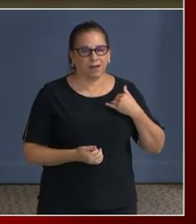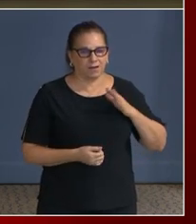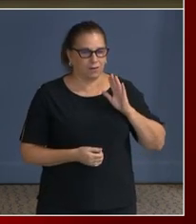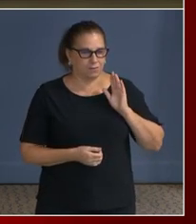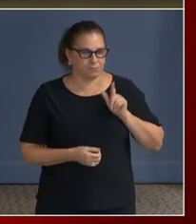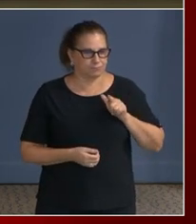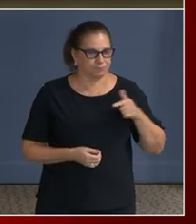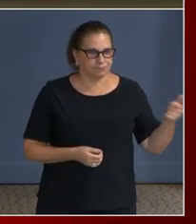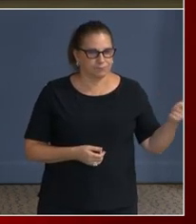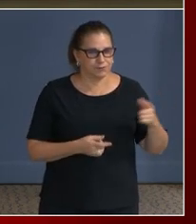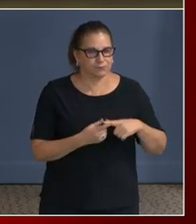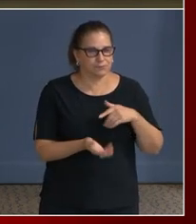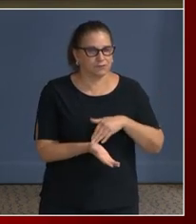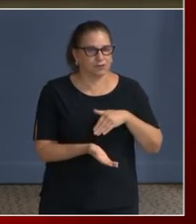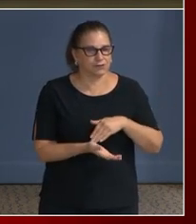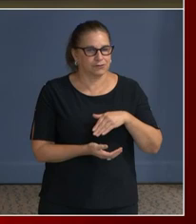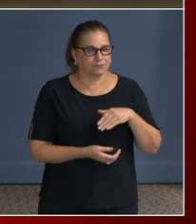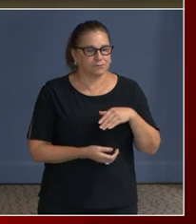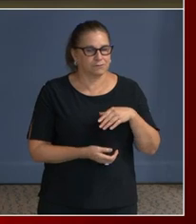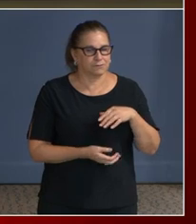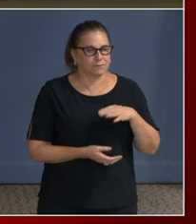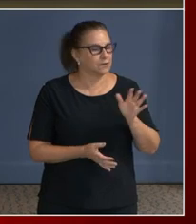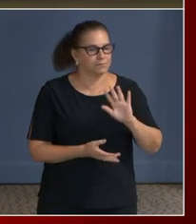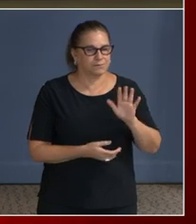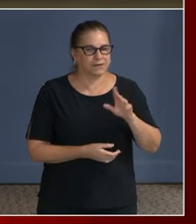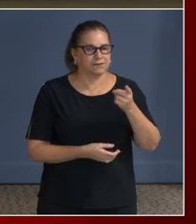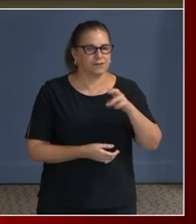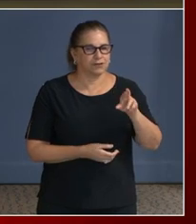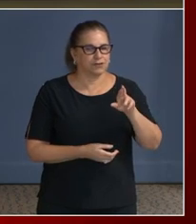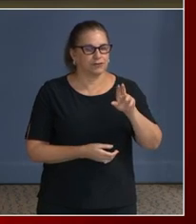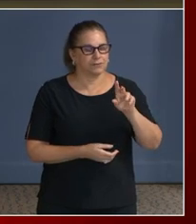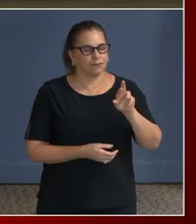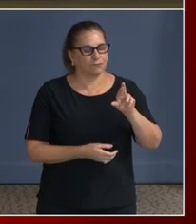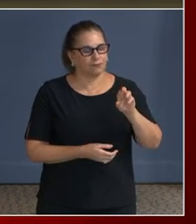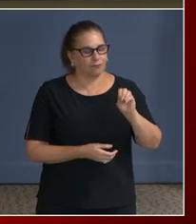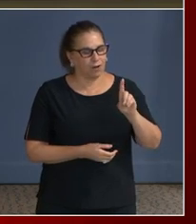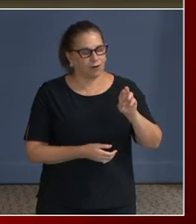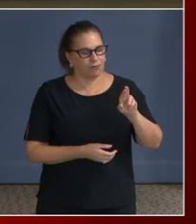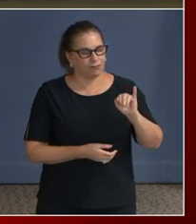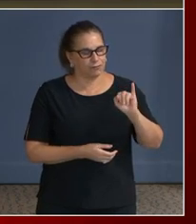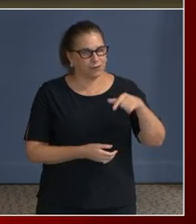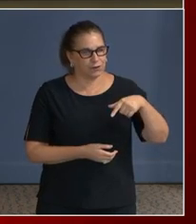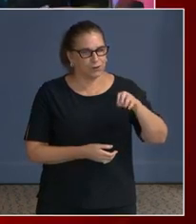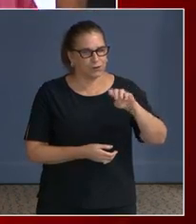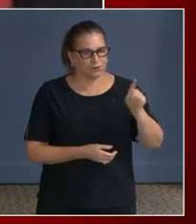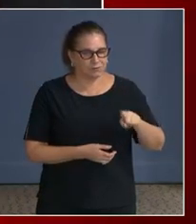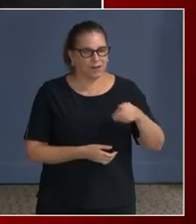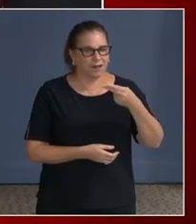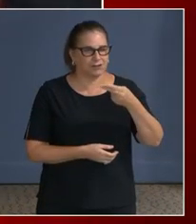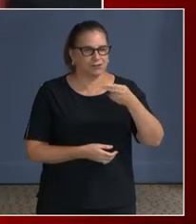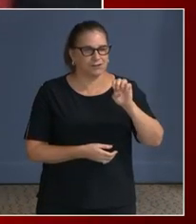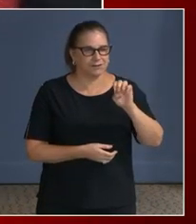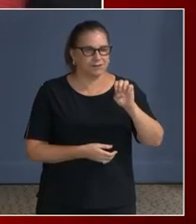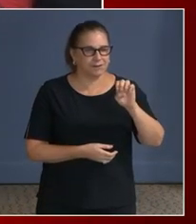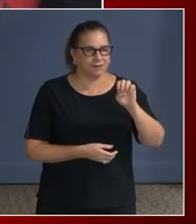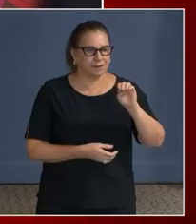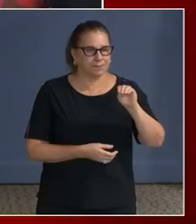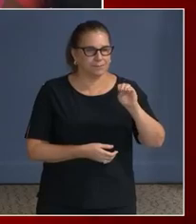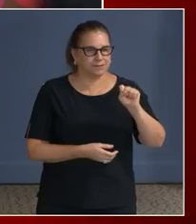about HCM planning for the upcoming week, and then we will be available for your